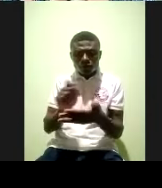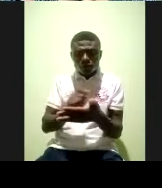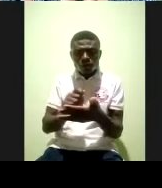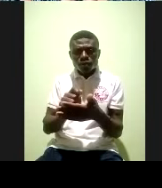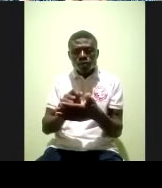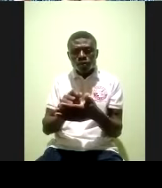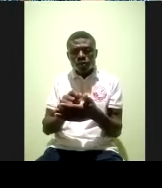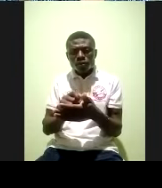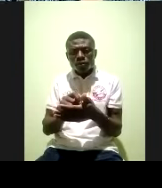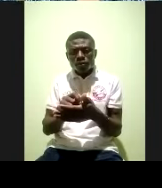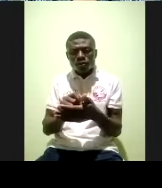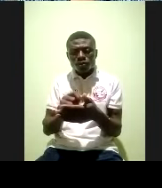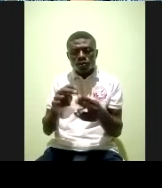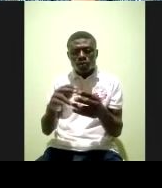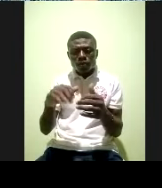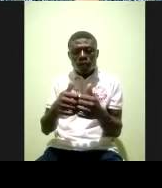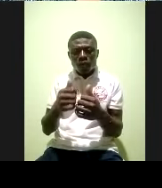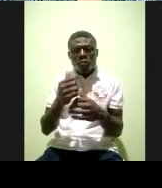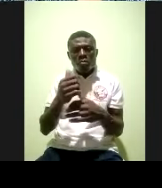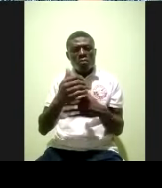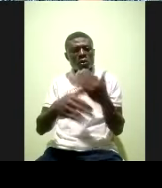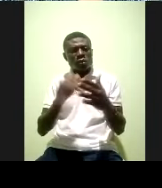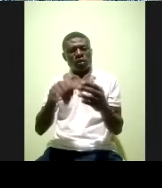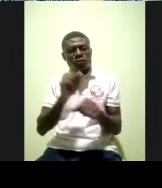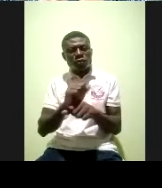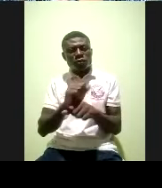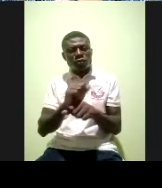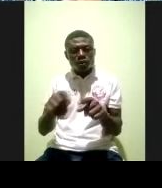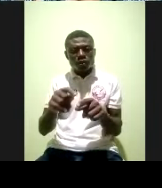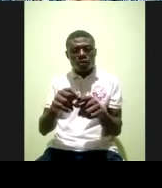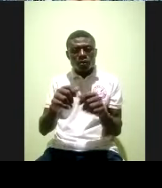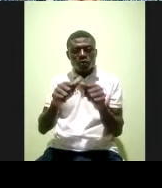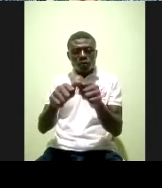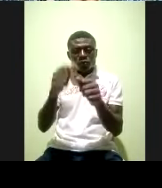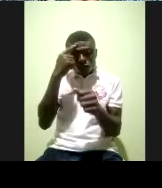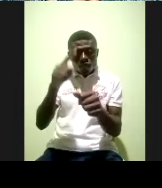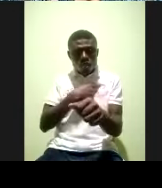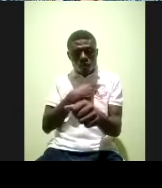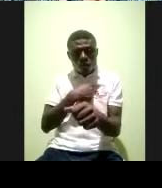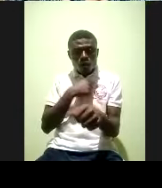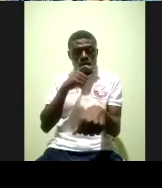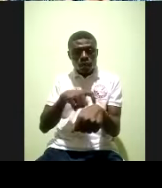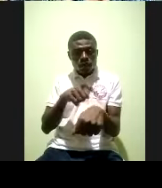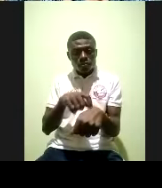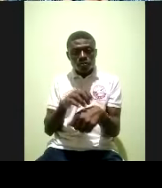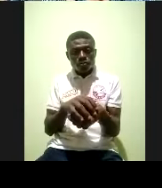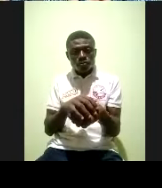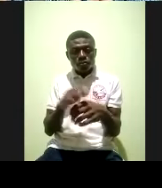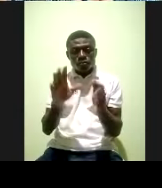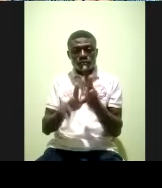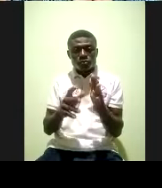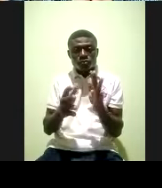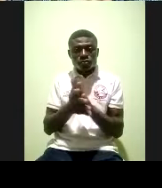reversals is a part of developmental process. But if it continues for a longer period of time, then it becomes